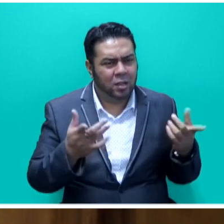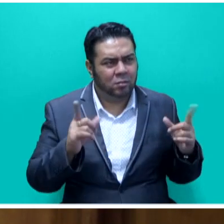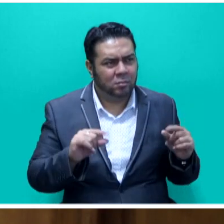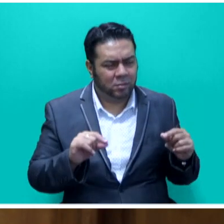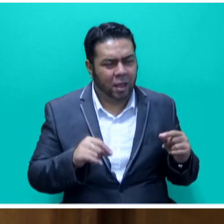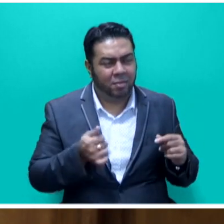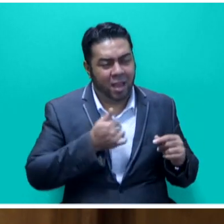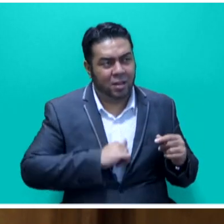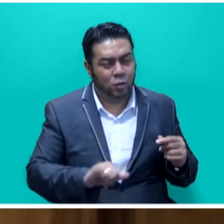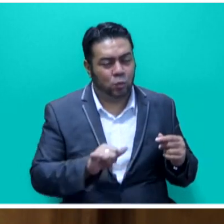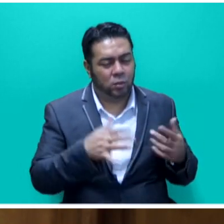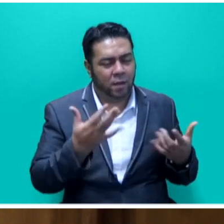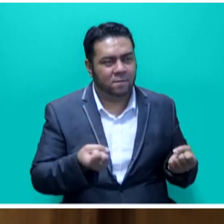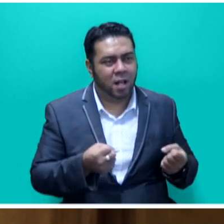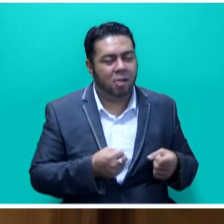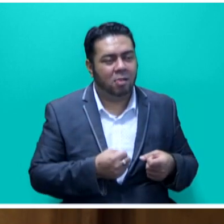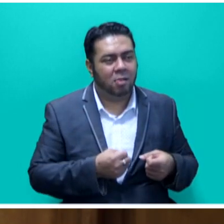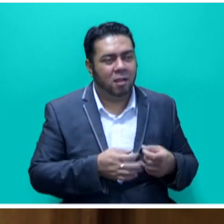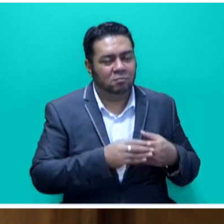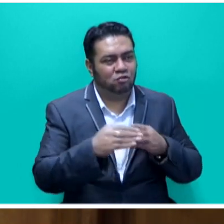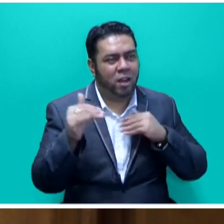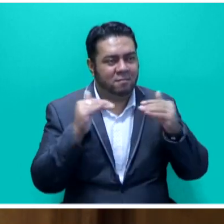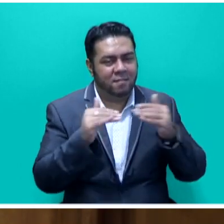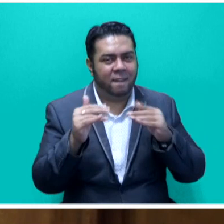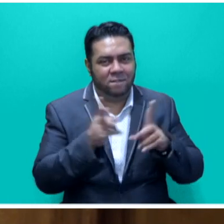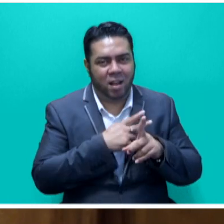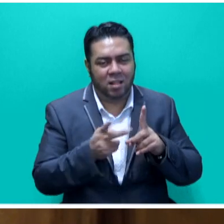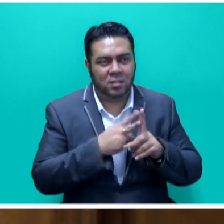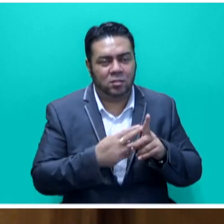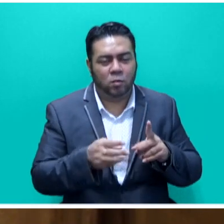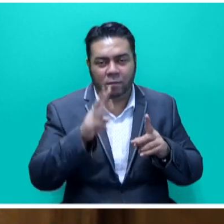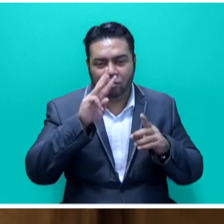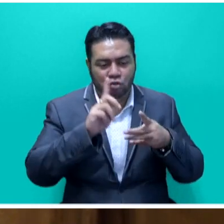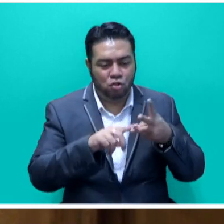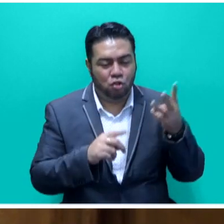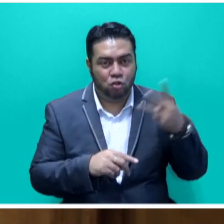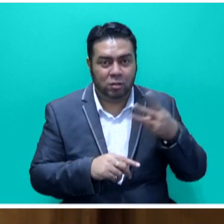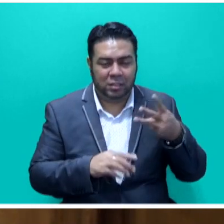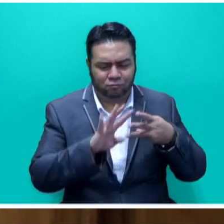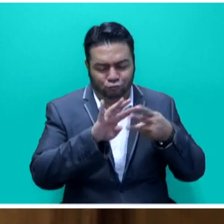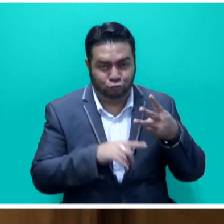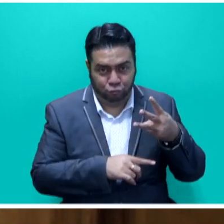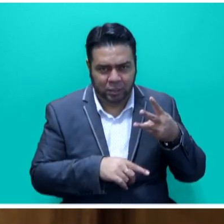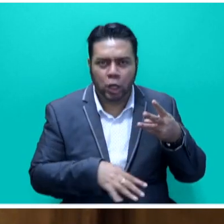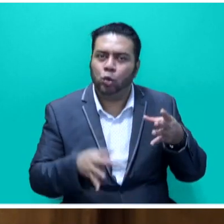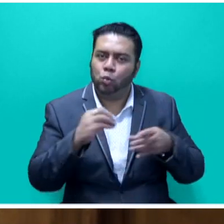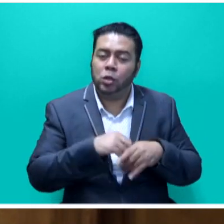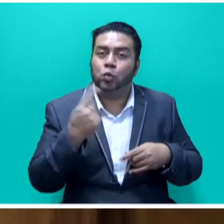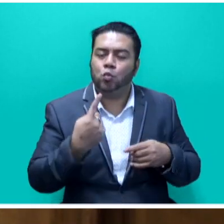attitudes that lead to gender violence as we go along the country with our 13 sectors, including our media as well. Mr.